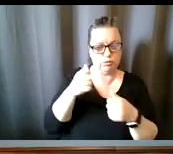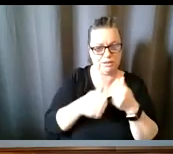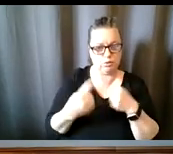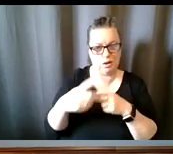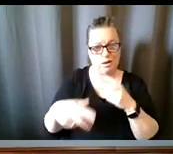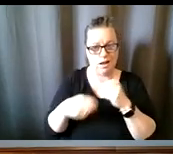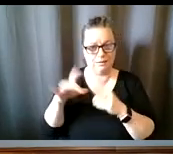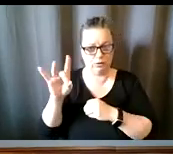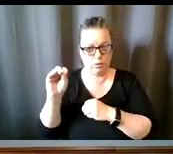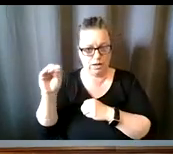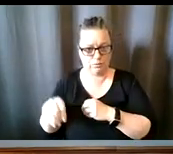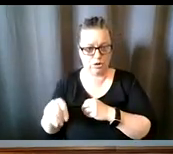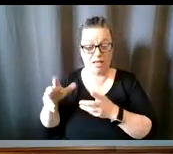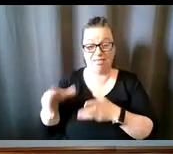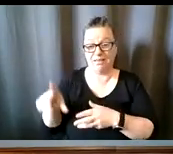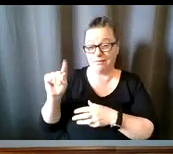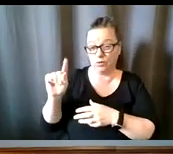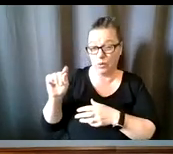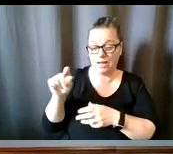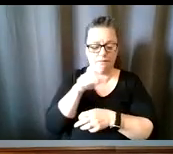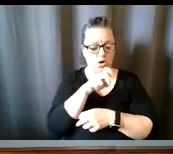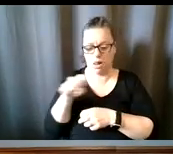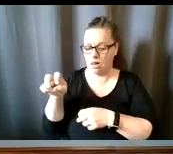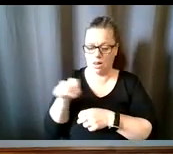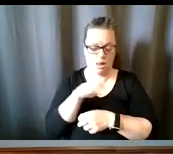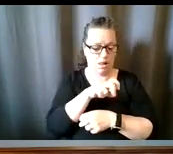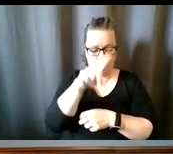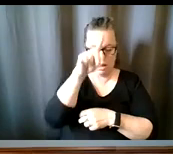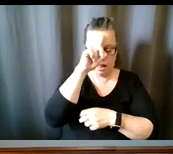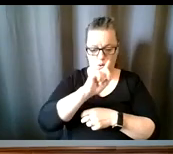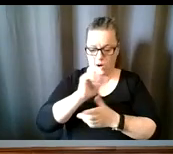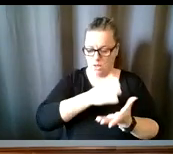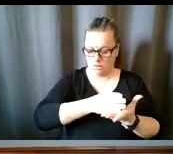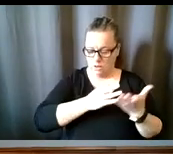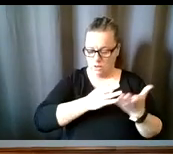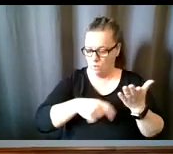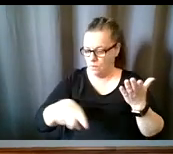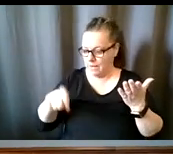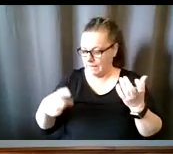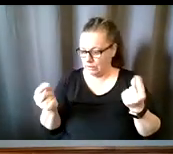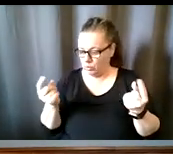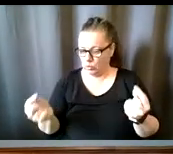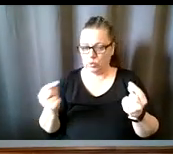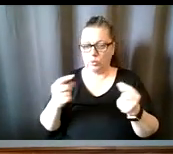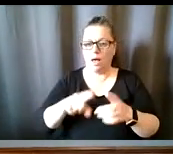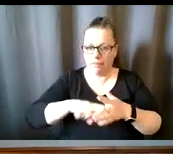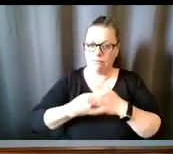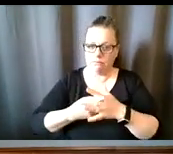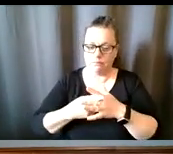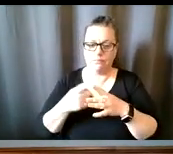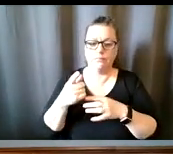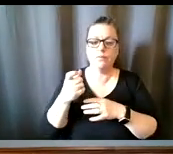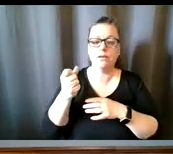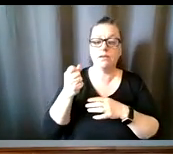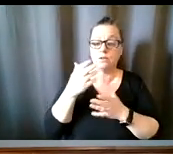And that leaves 20% of your time you're switching back and forth, trying to think, okay, where did I leave off? What do I need to do next? And then you begin your task. And then, okay,